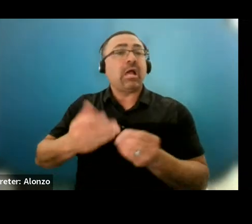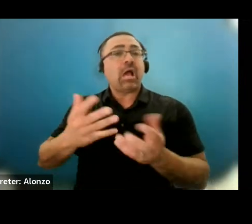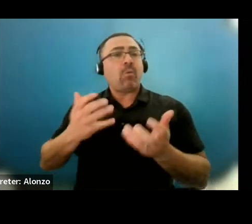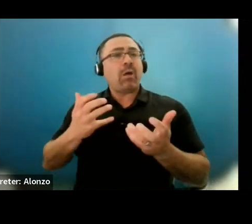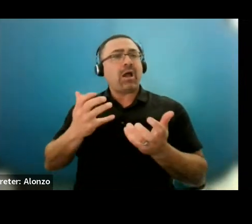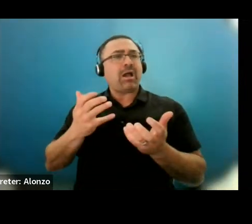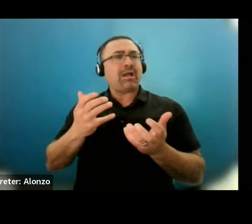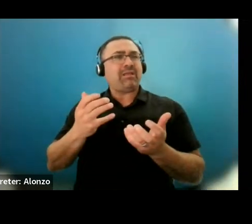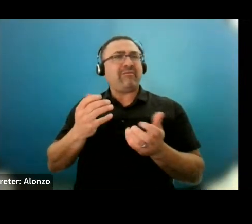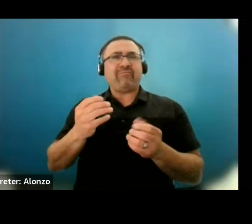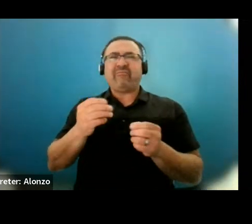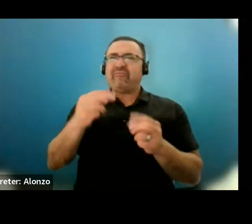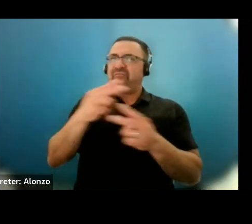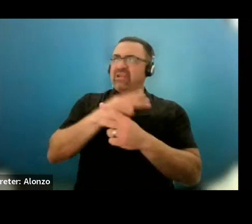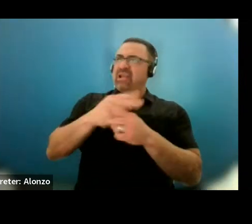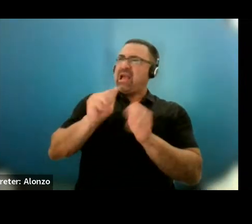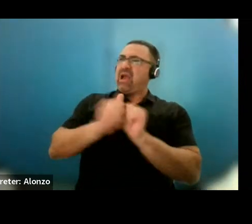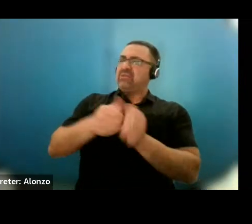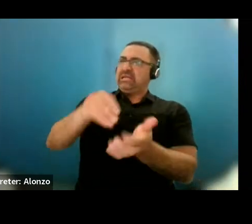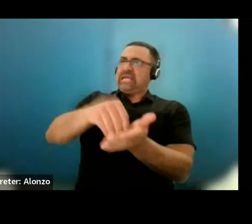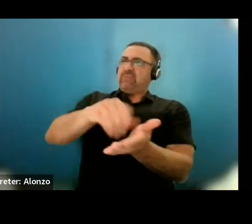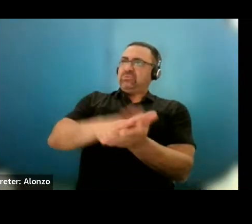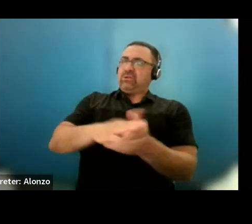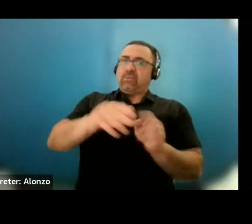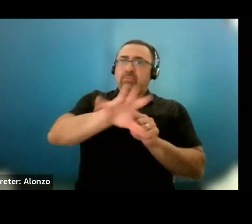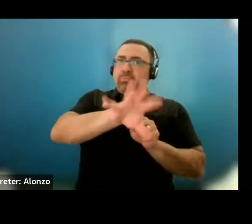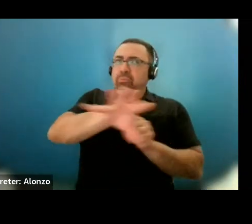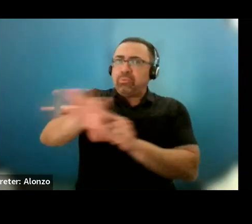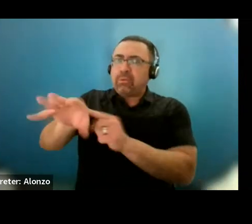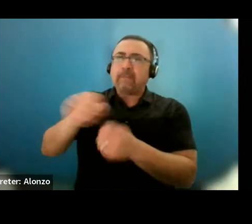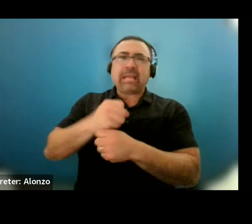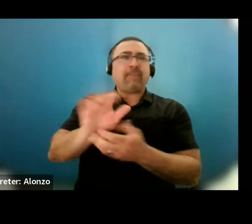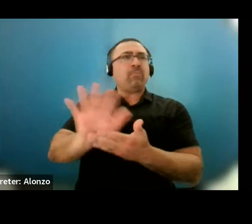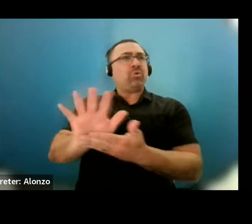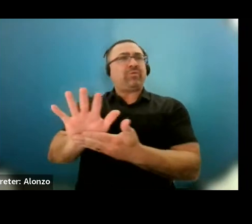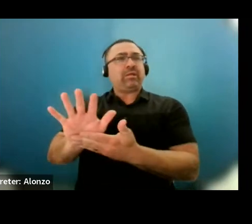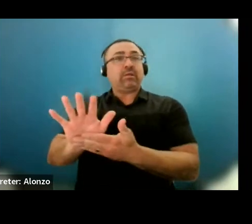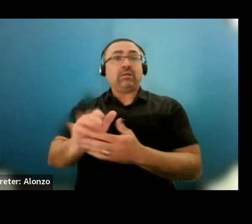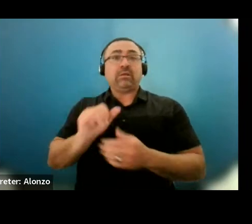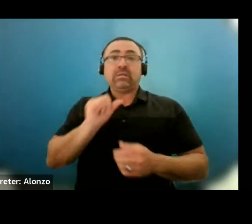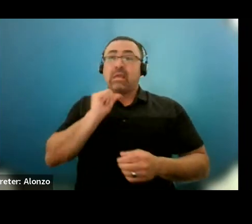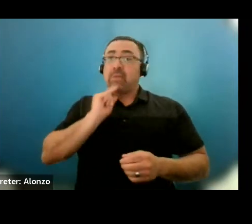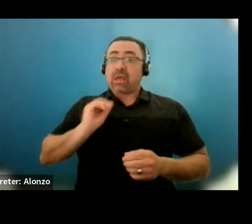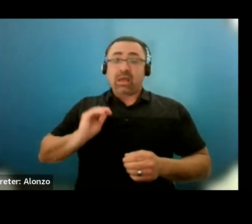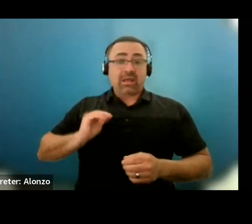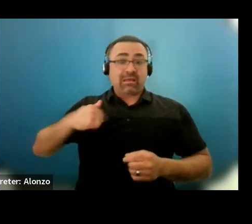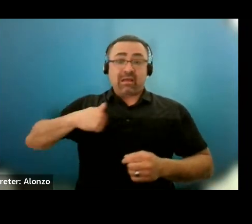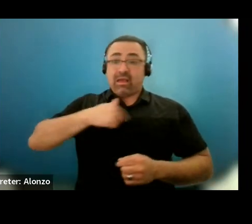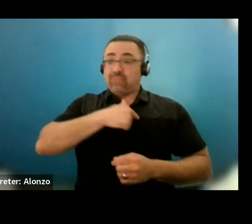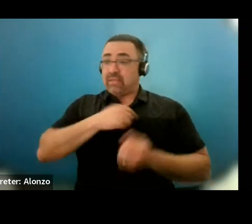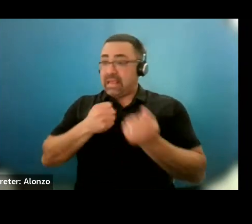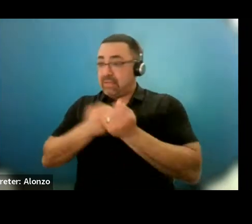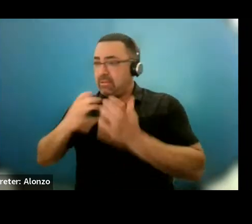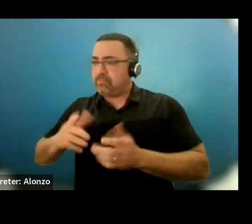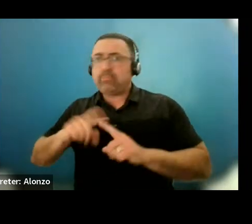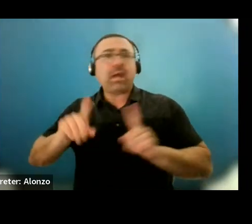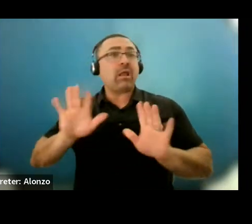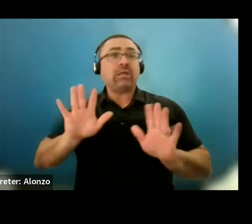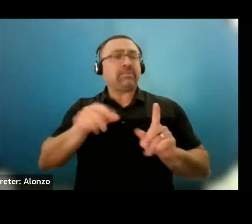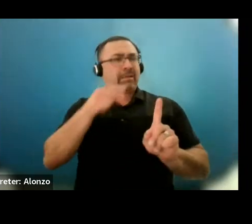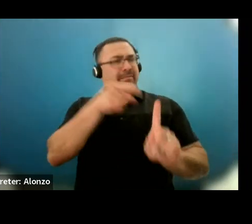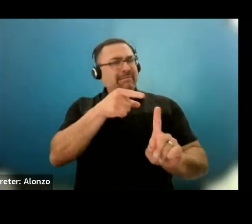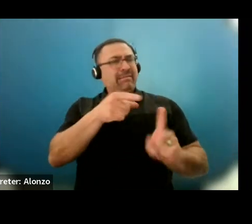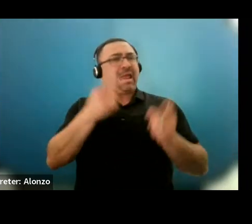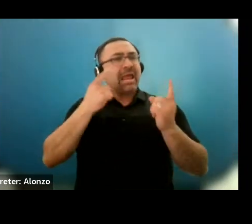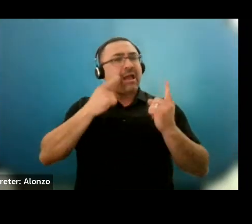that and share that, because it's not just about us and who we are as advocates, but it's about the accomplishments and the fact